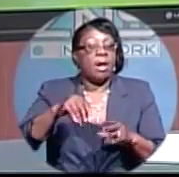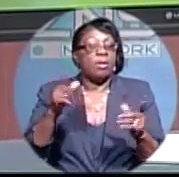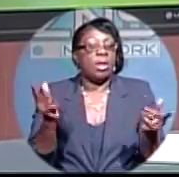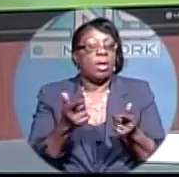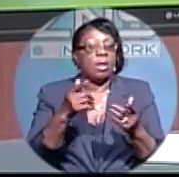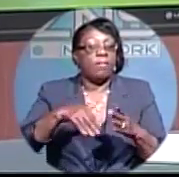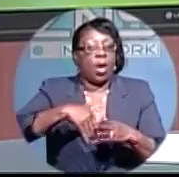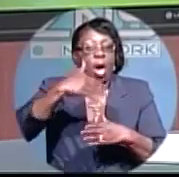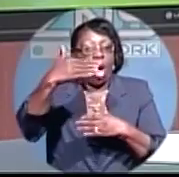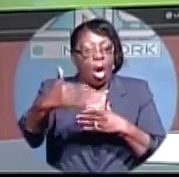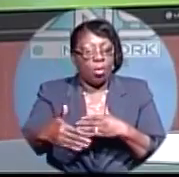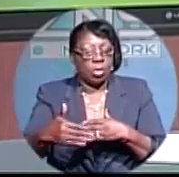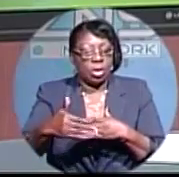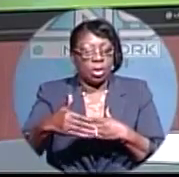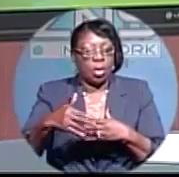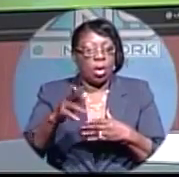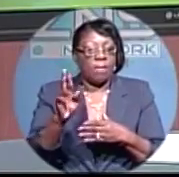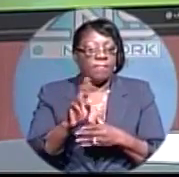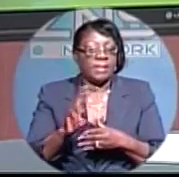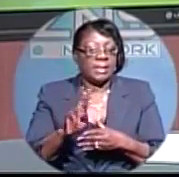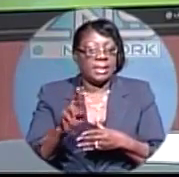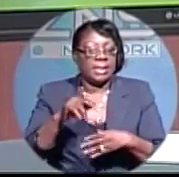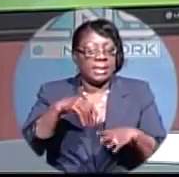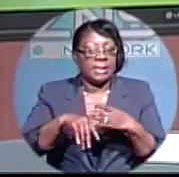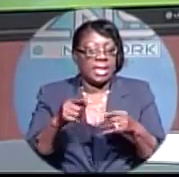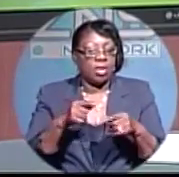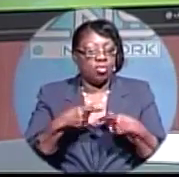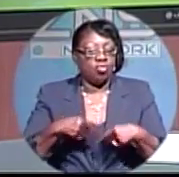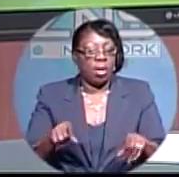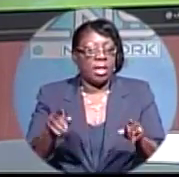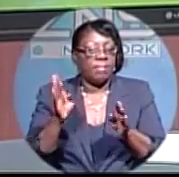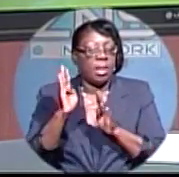and that he plans to correct that problem within the next 24 months.